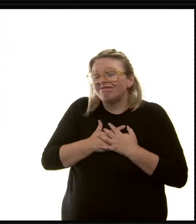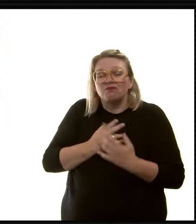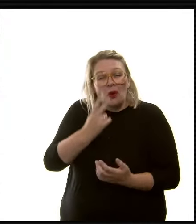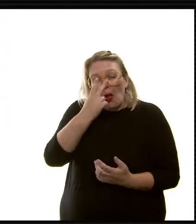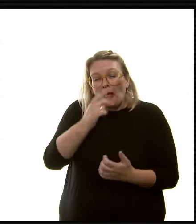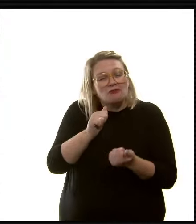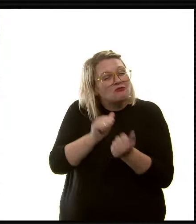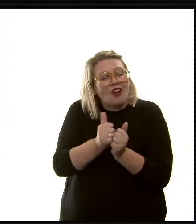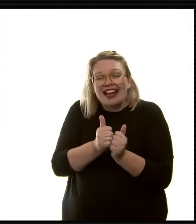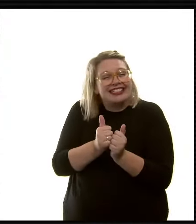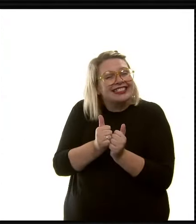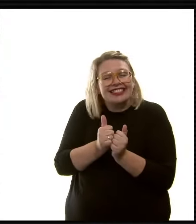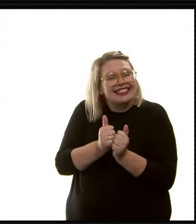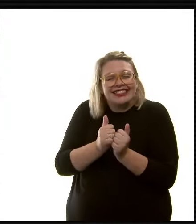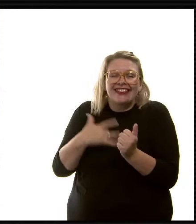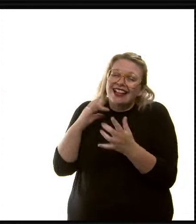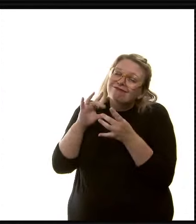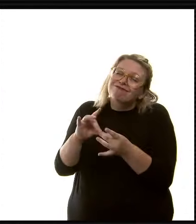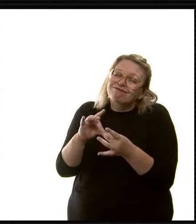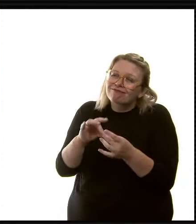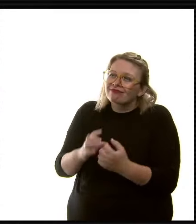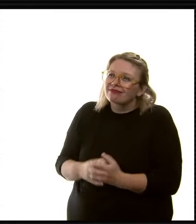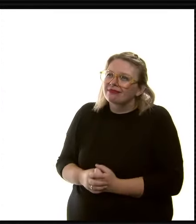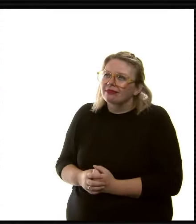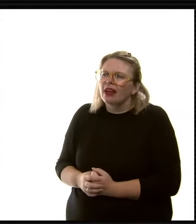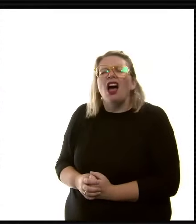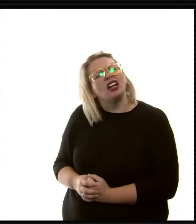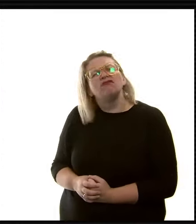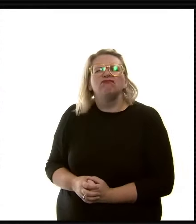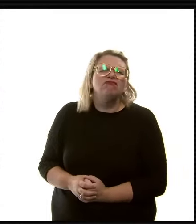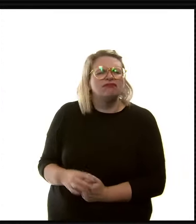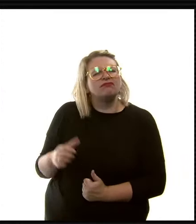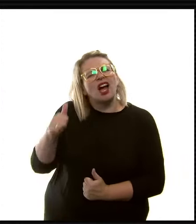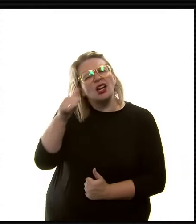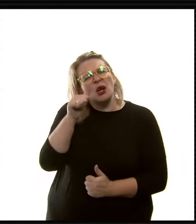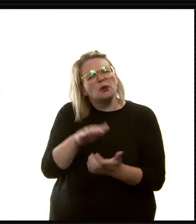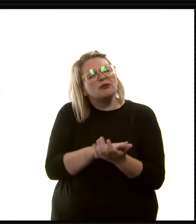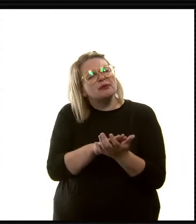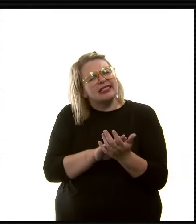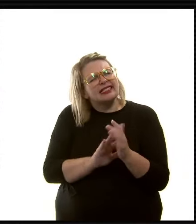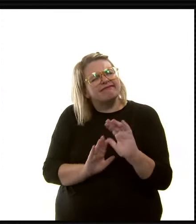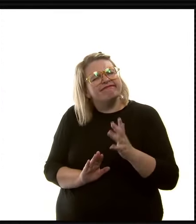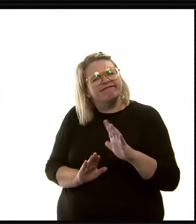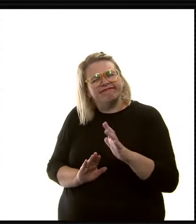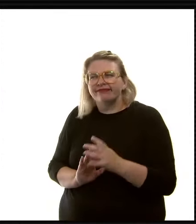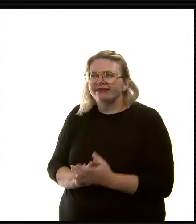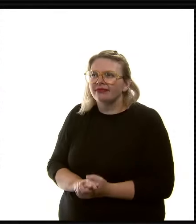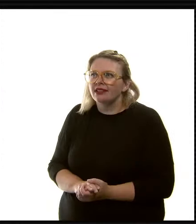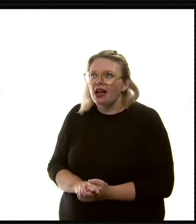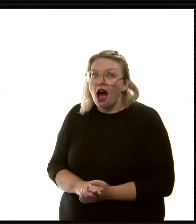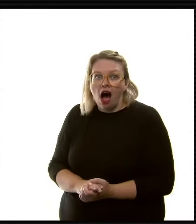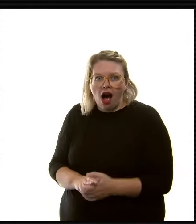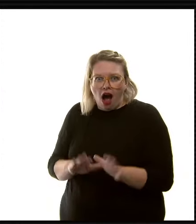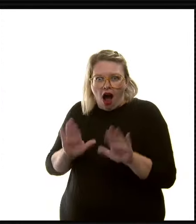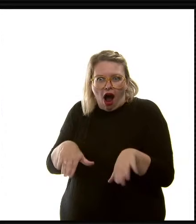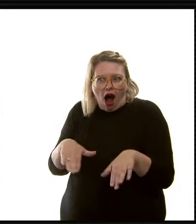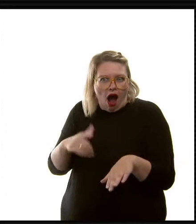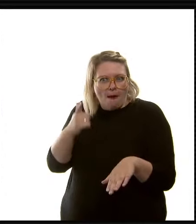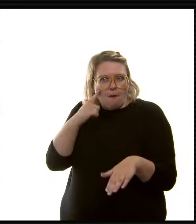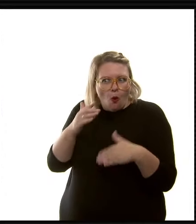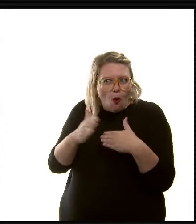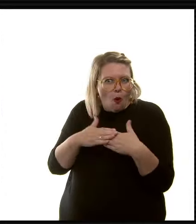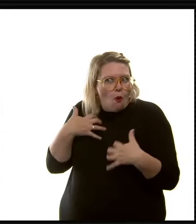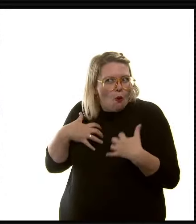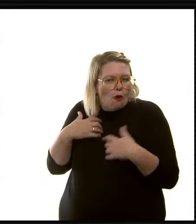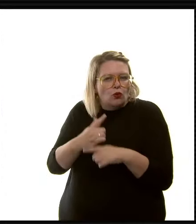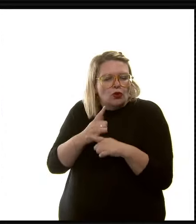friends again, Vic. Yeah, I think I know what you mean. Just like that. But let's delve even deeper into the world of